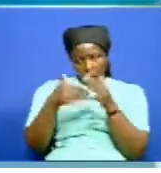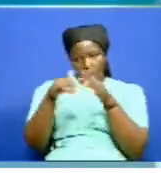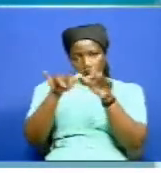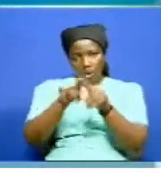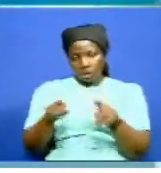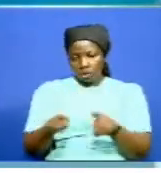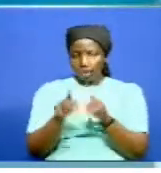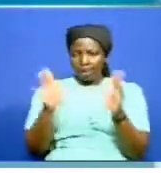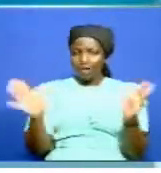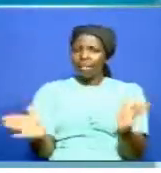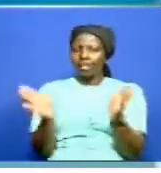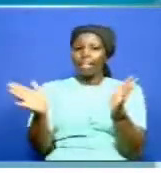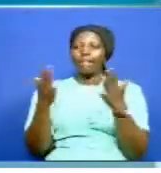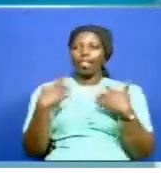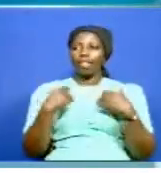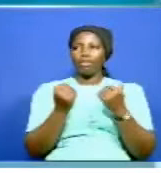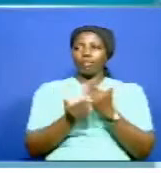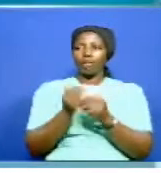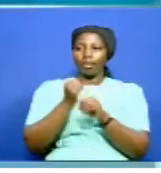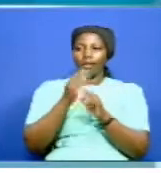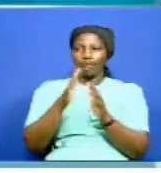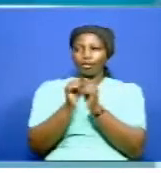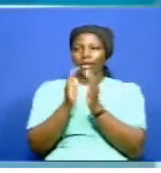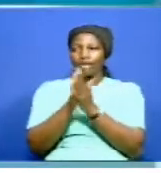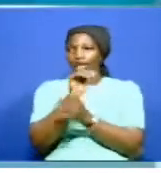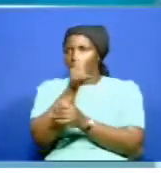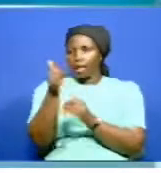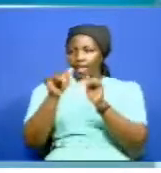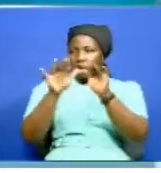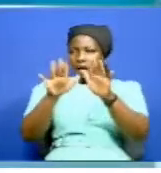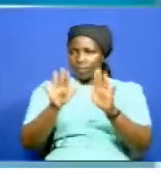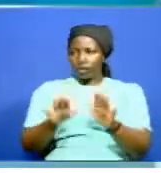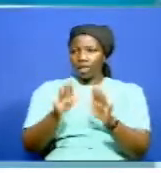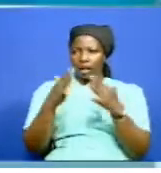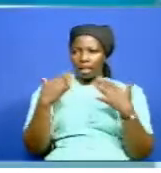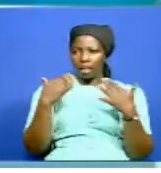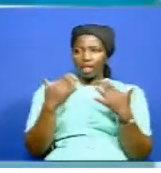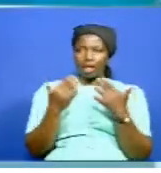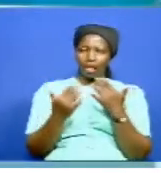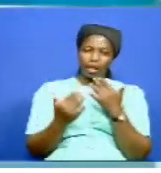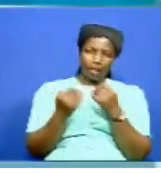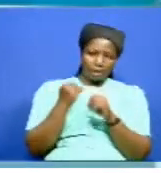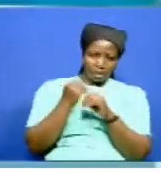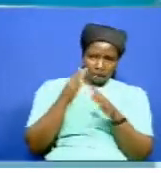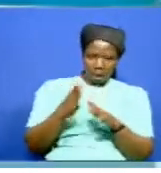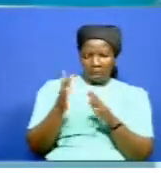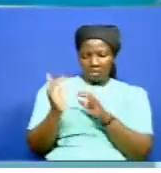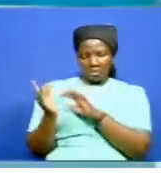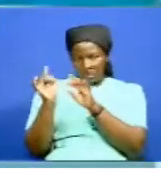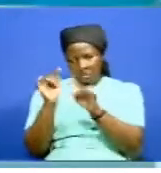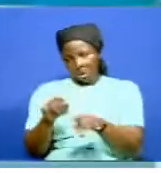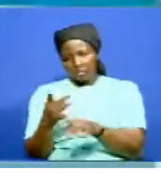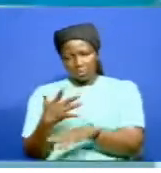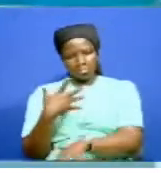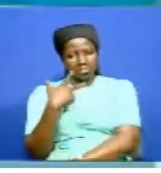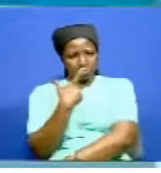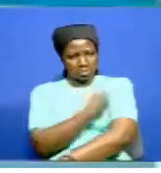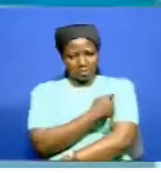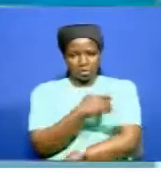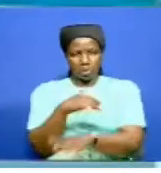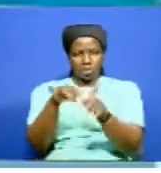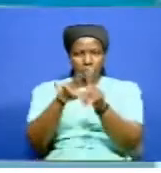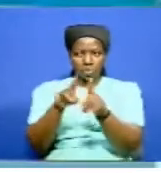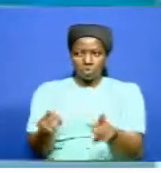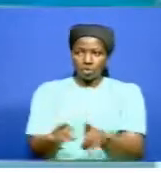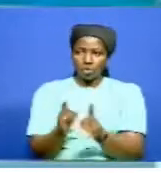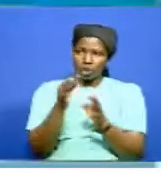the healthcare workers and the other essential workers to come in numbers and be able to take the vaccines. And also, in